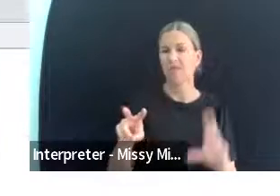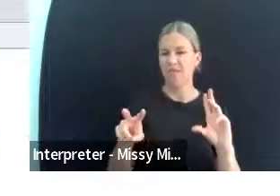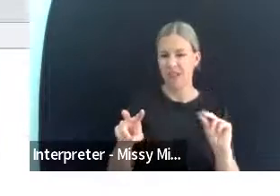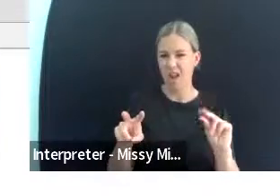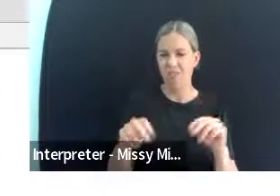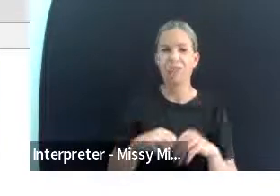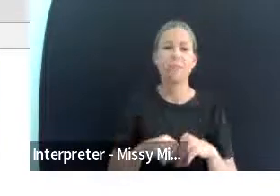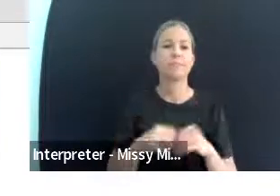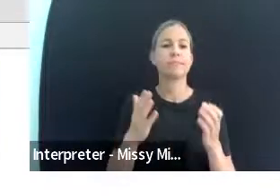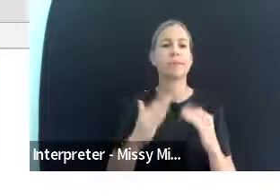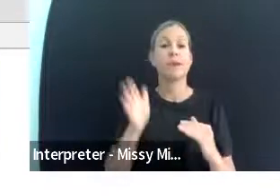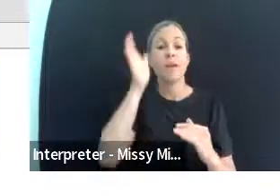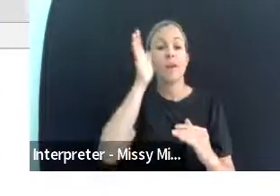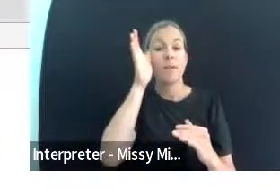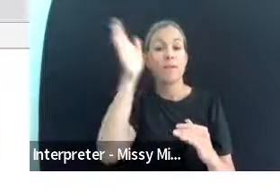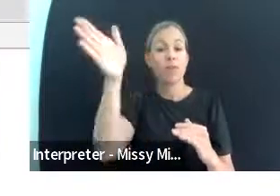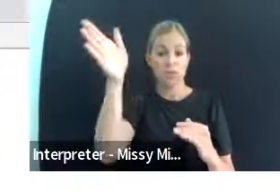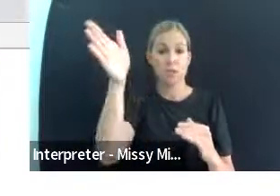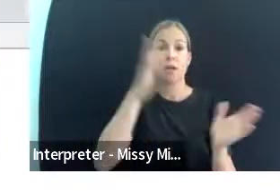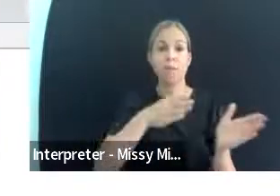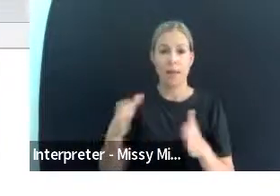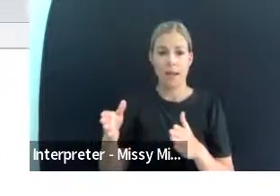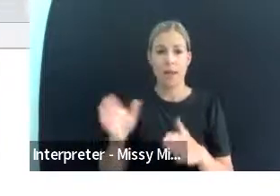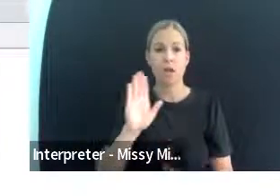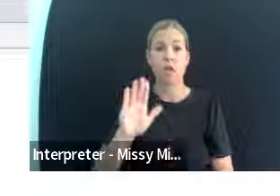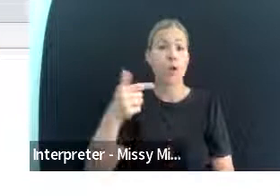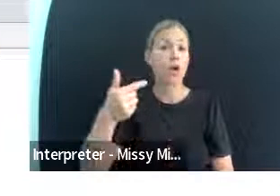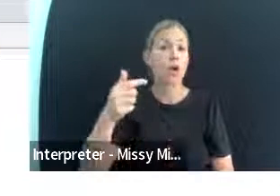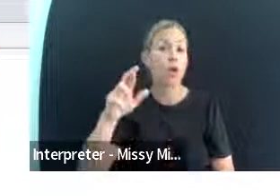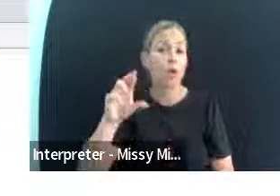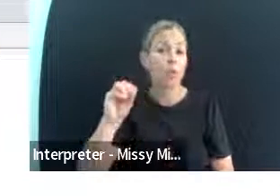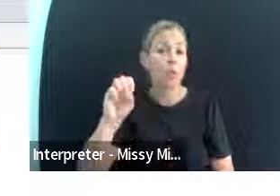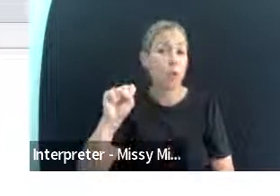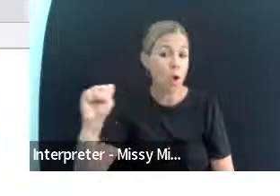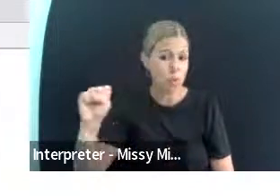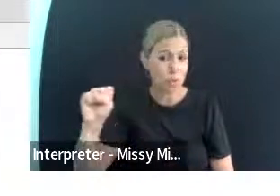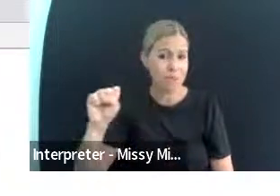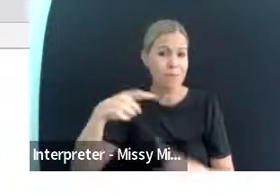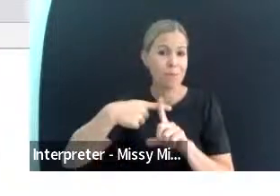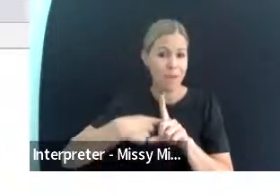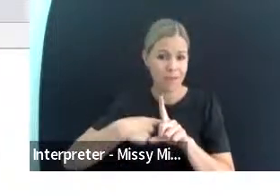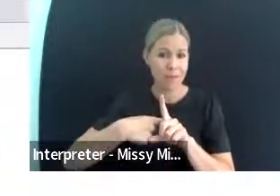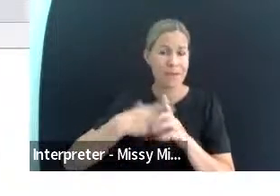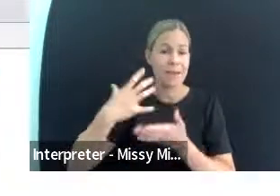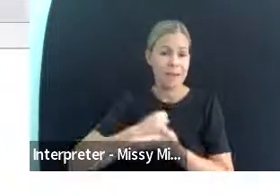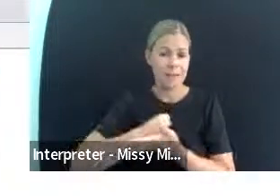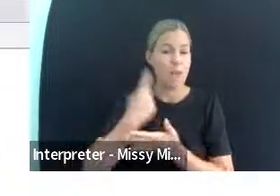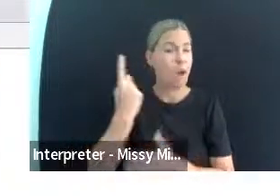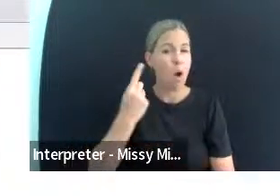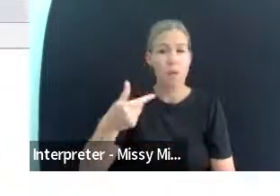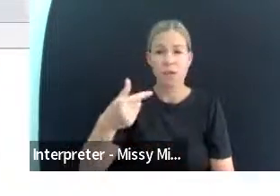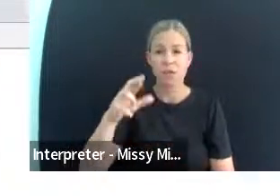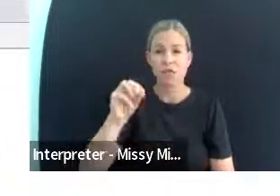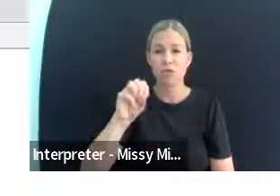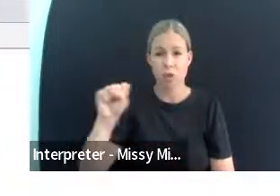plan, what will be your gross? Now, again, it's always gross monthly income with Social Security. So what will be